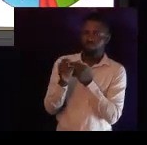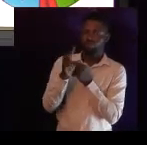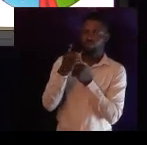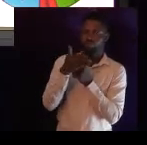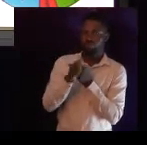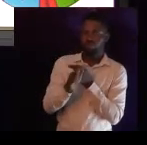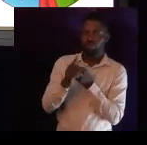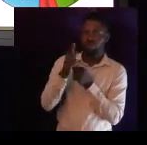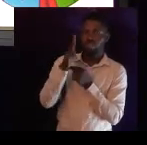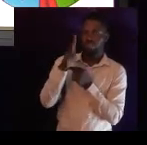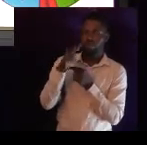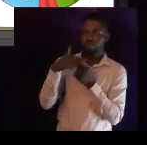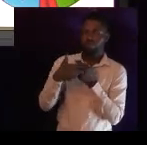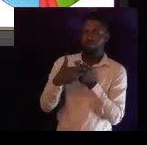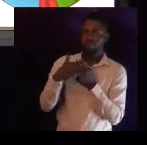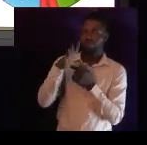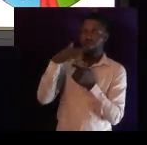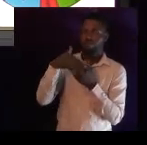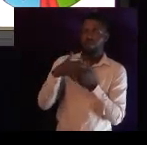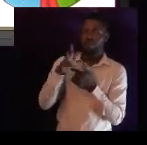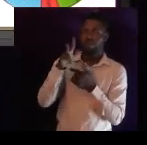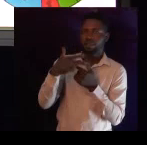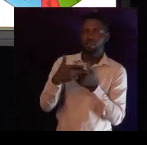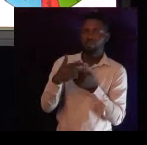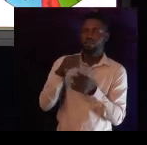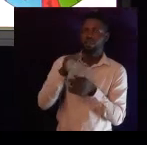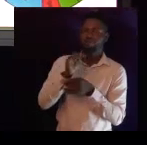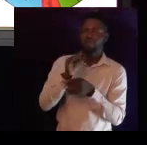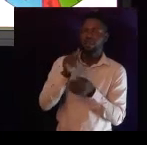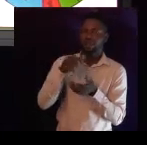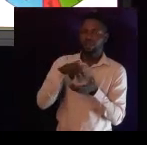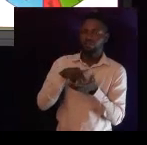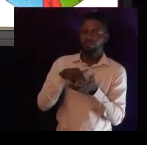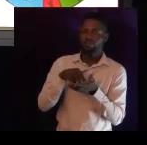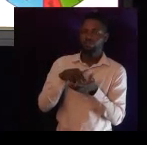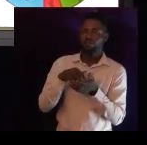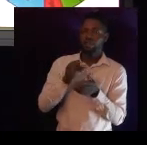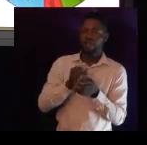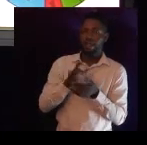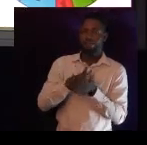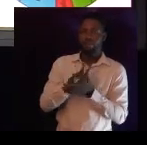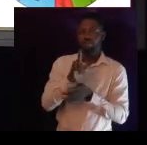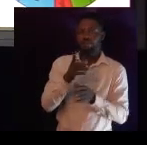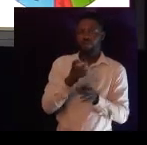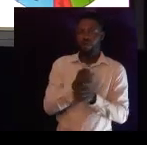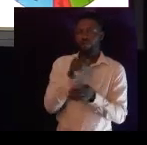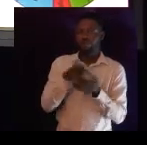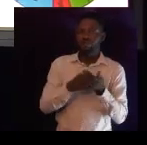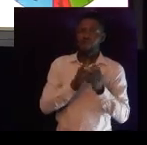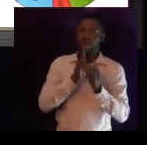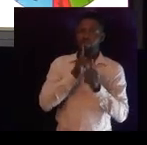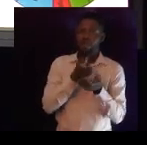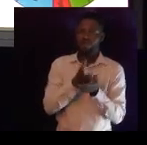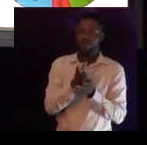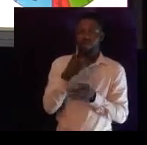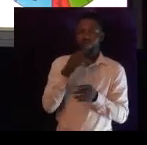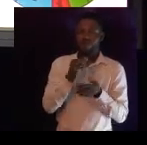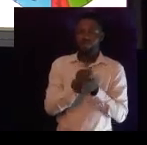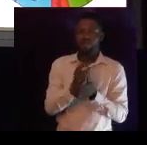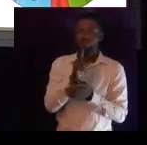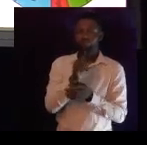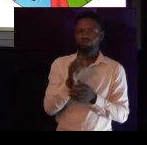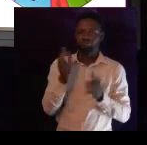2 goes here 3 times. 5 times 3,000, you get 15,000. I believe you got these answers right, and for